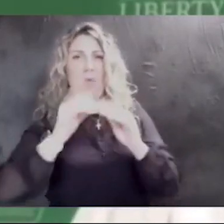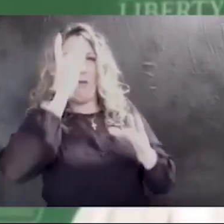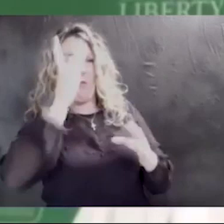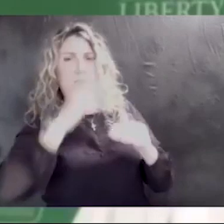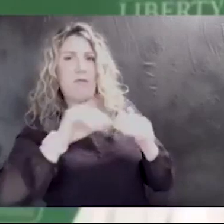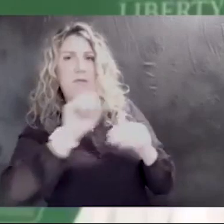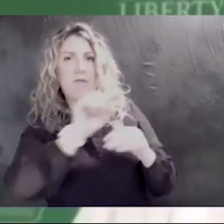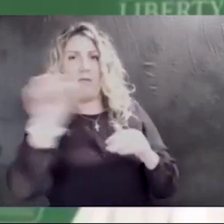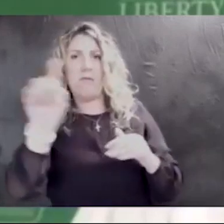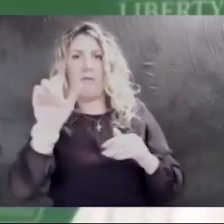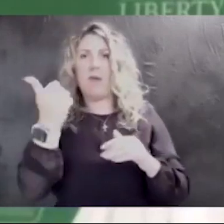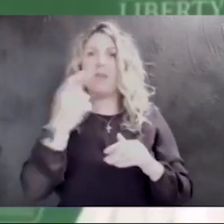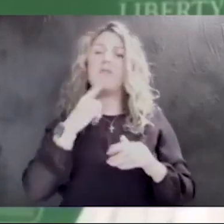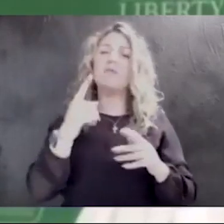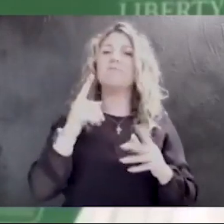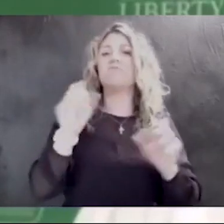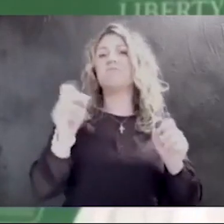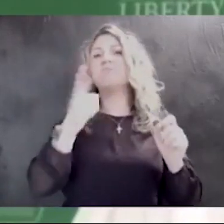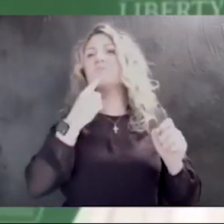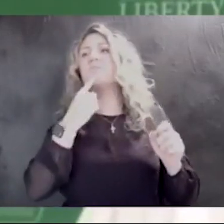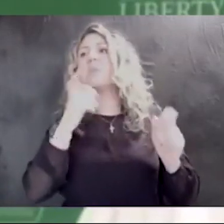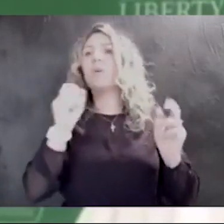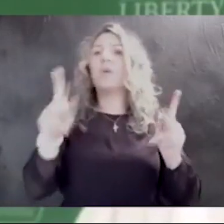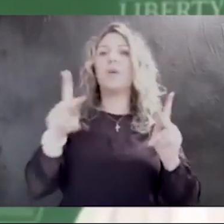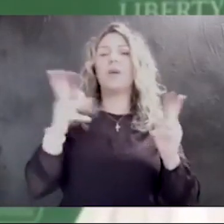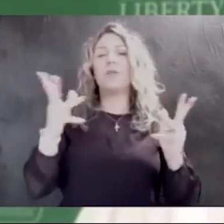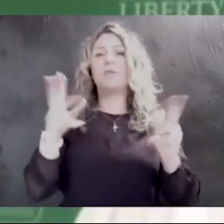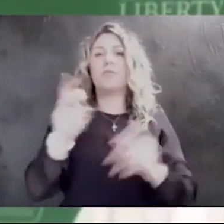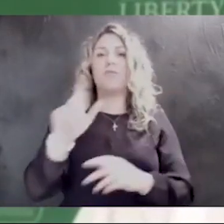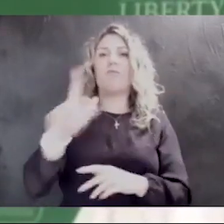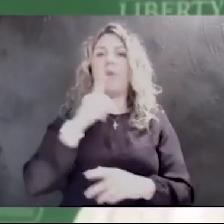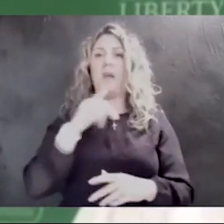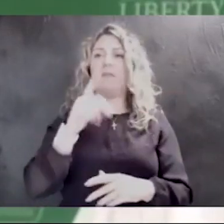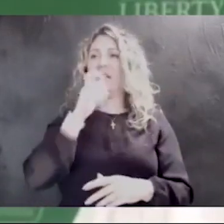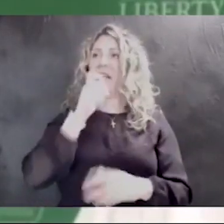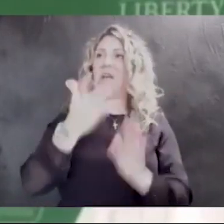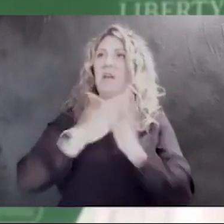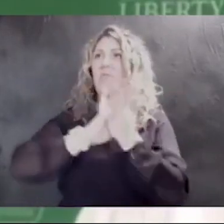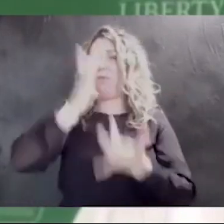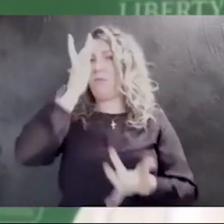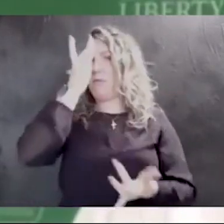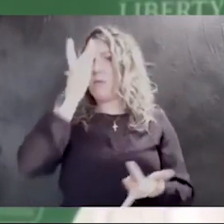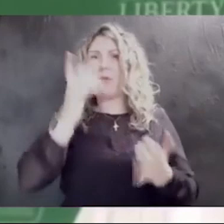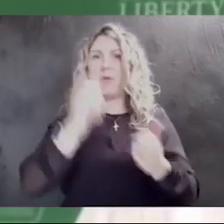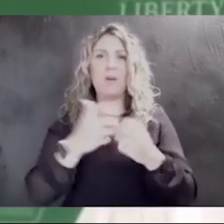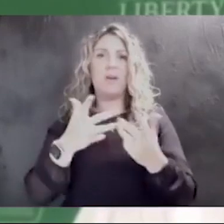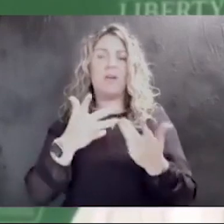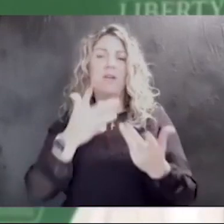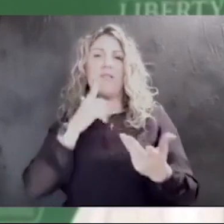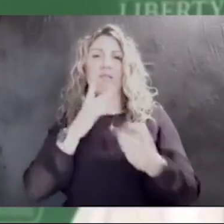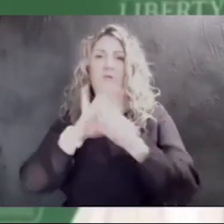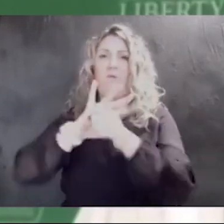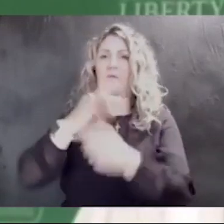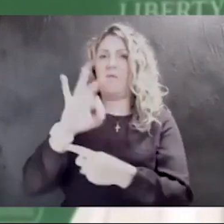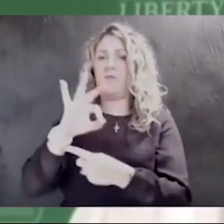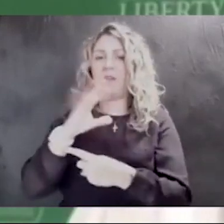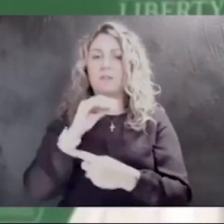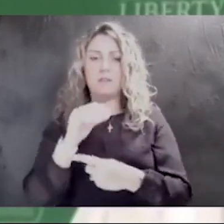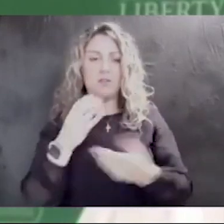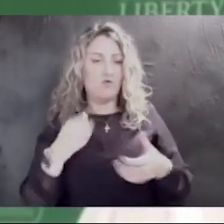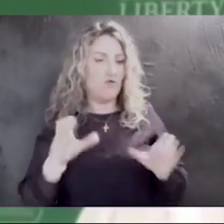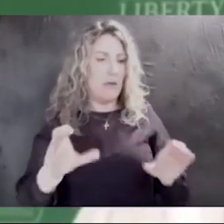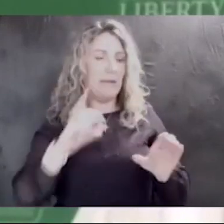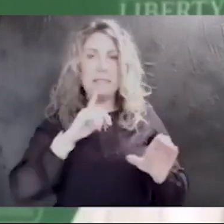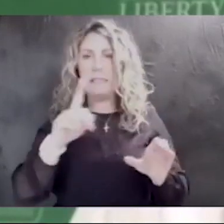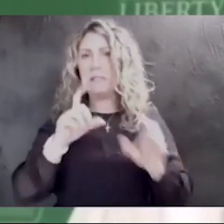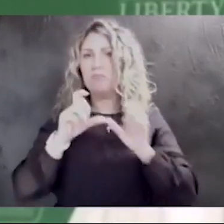you can extrapolate and say that, okay, well, I didn't get very ill with my breakthrough infection, and chances of having long haul